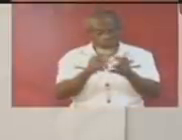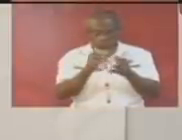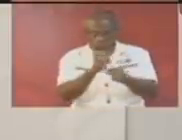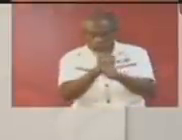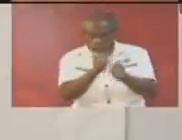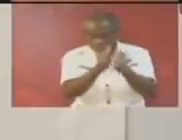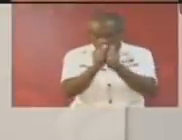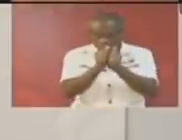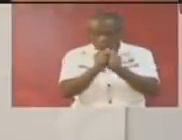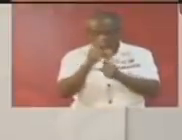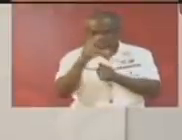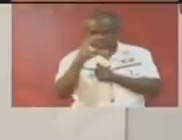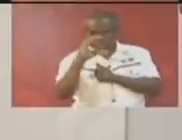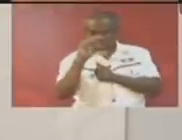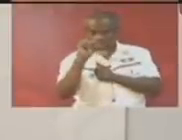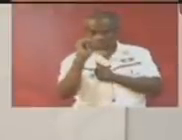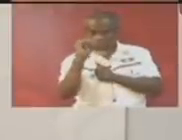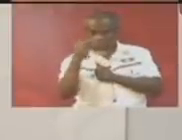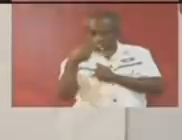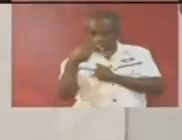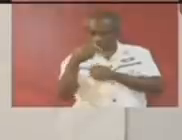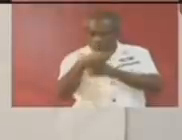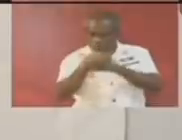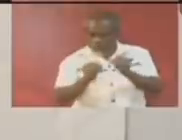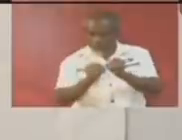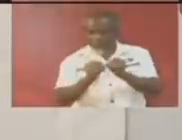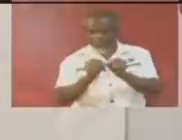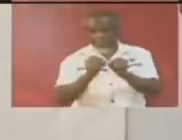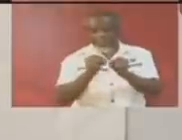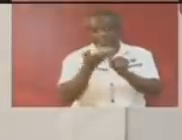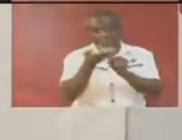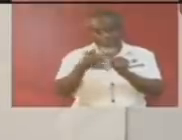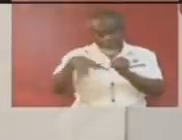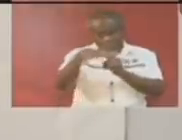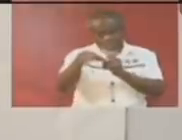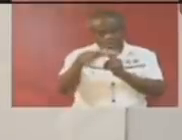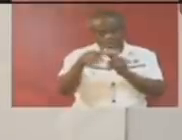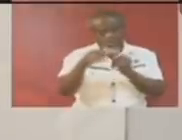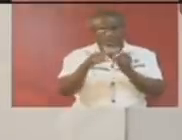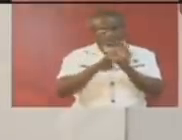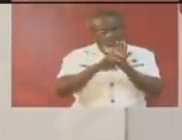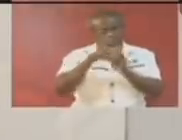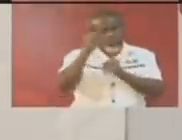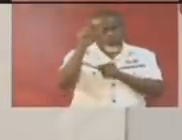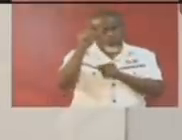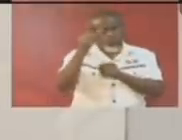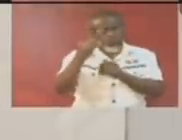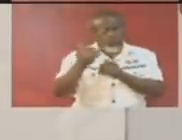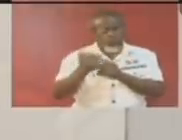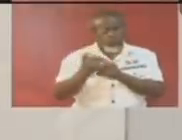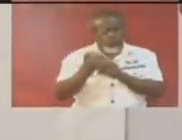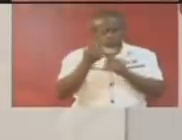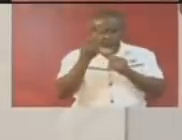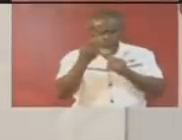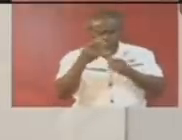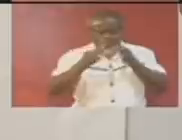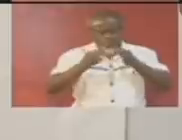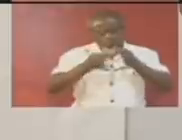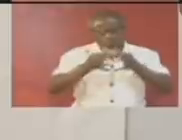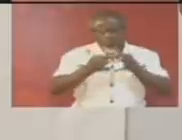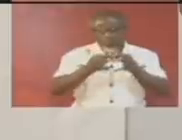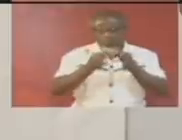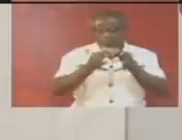the changes in number of cases. The testing is ongoing, and anybody with flu-like symptoms, of course, is